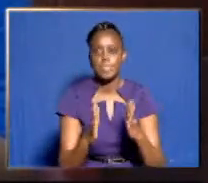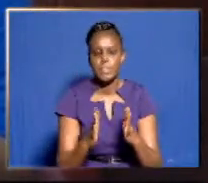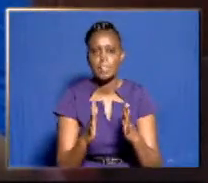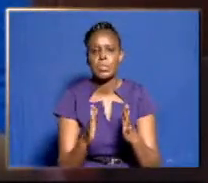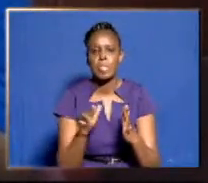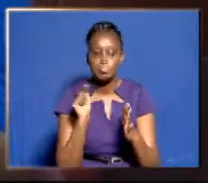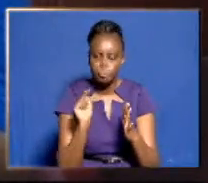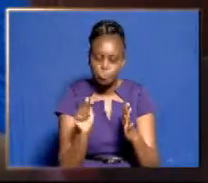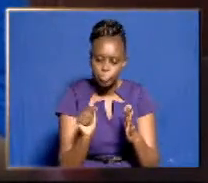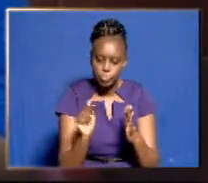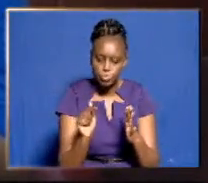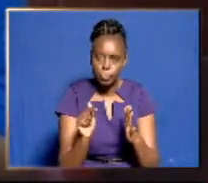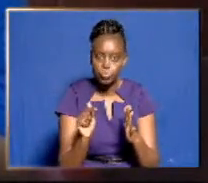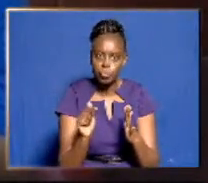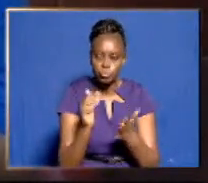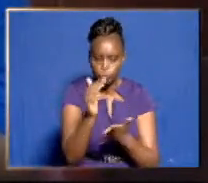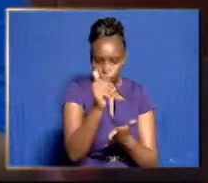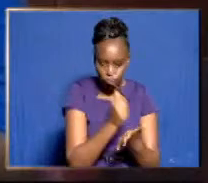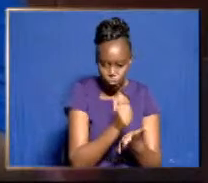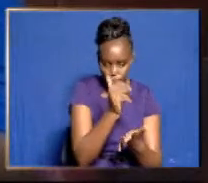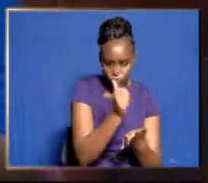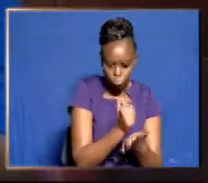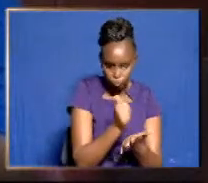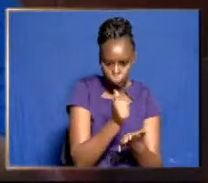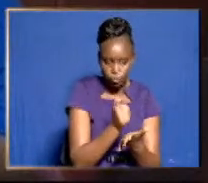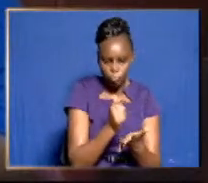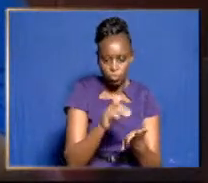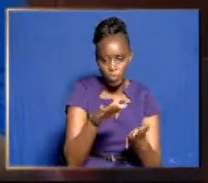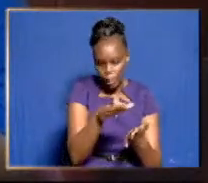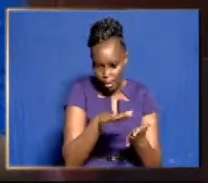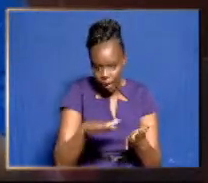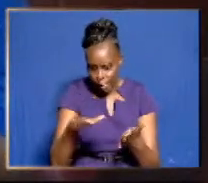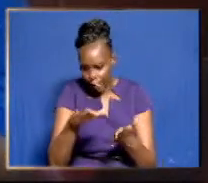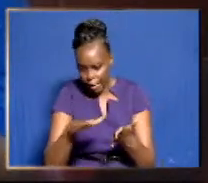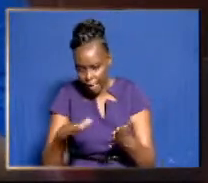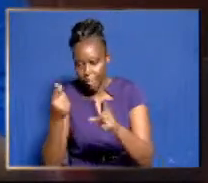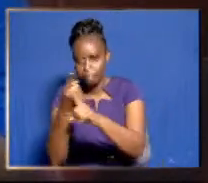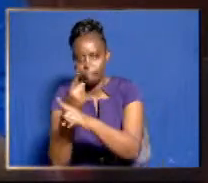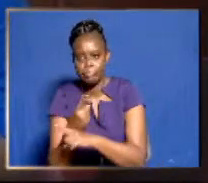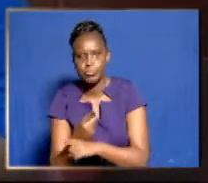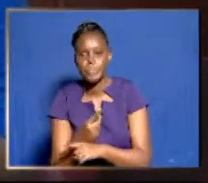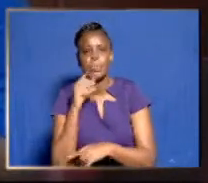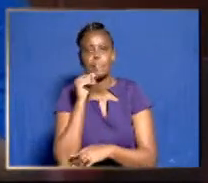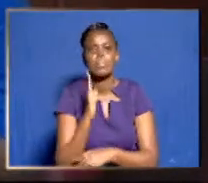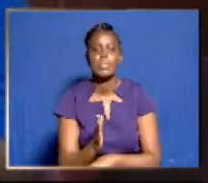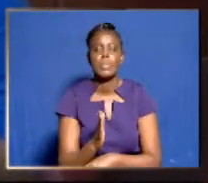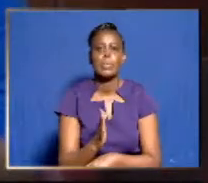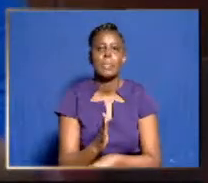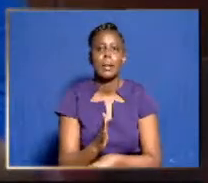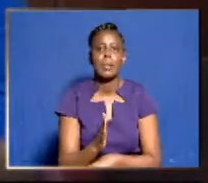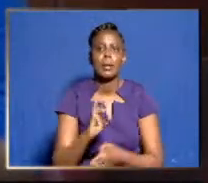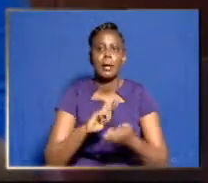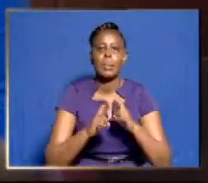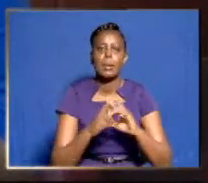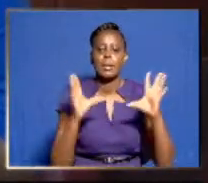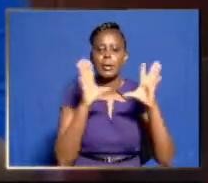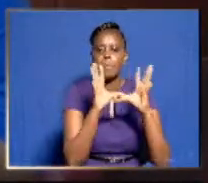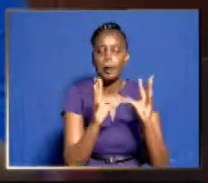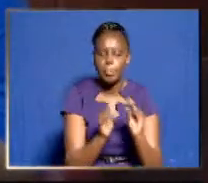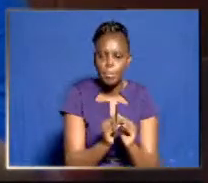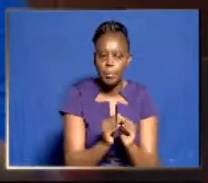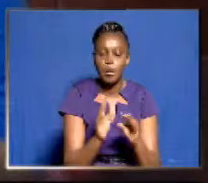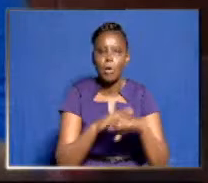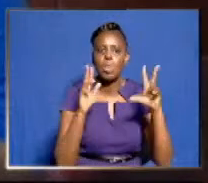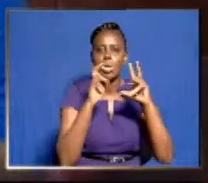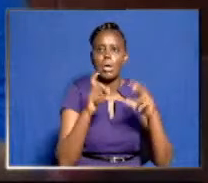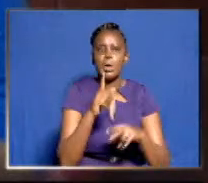being hired in the constituencies. Mr. Speaker, not related to the budget but related to the issue of